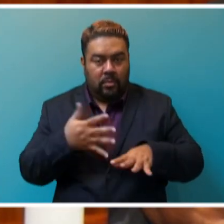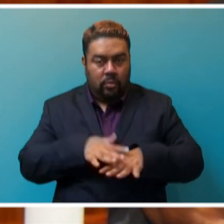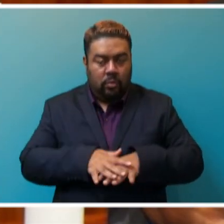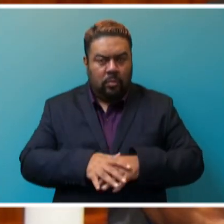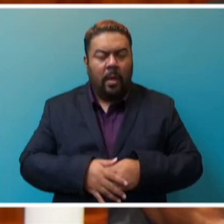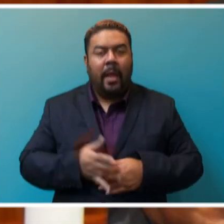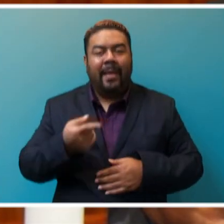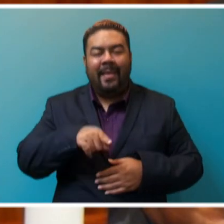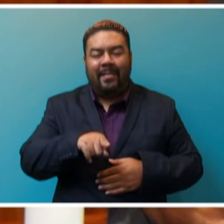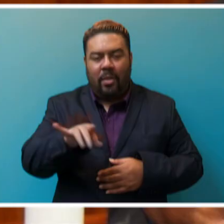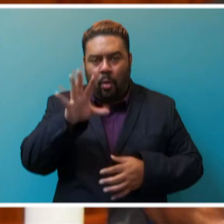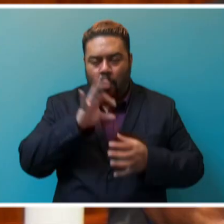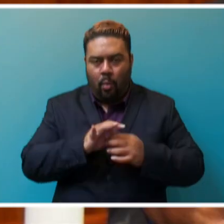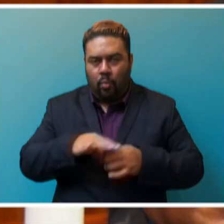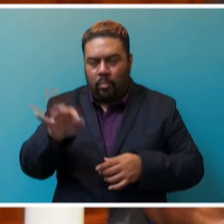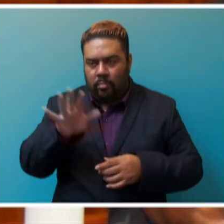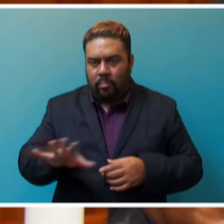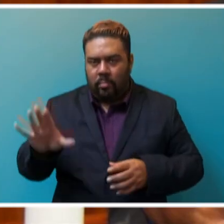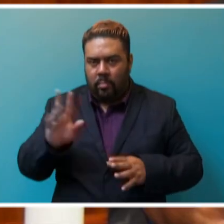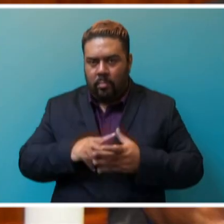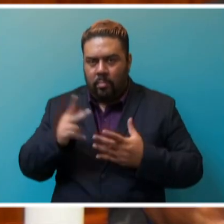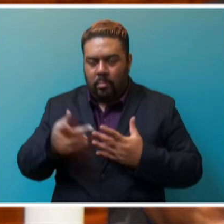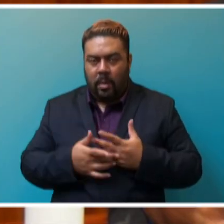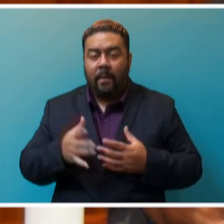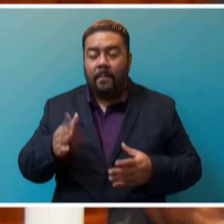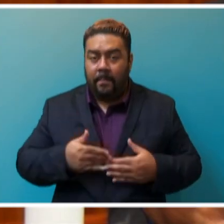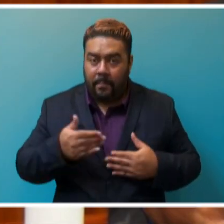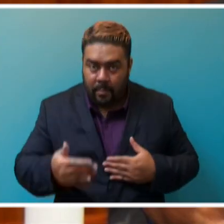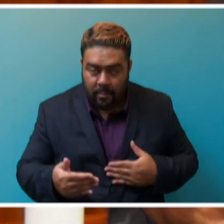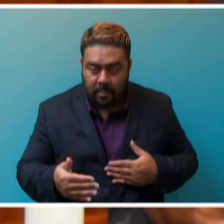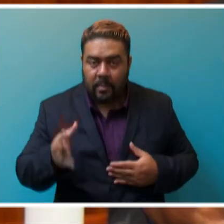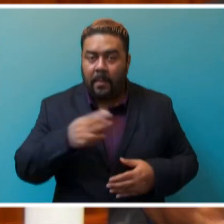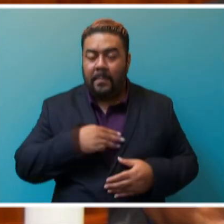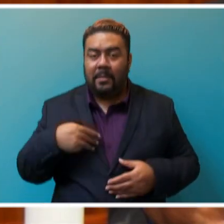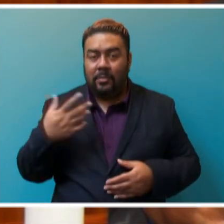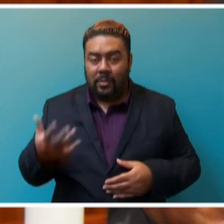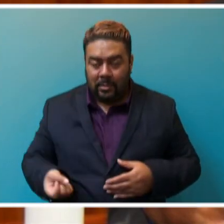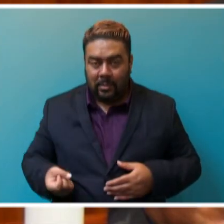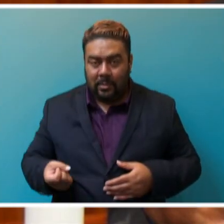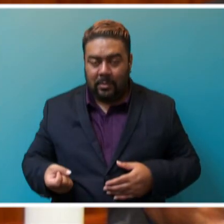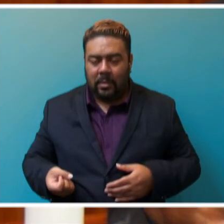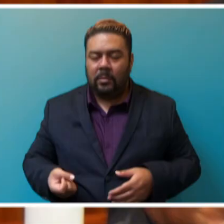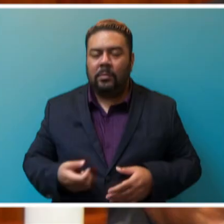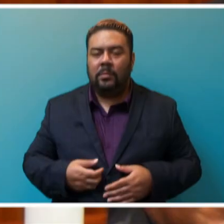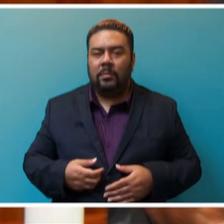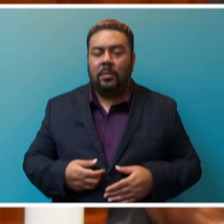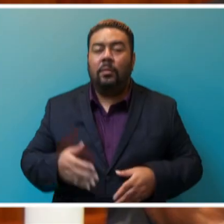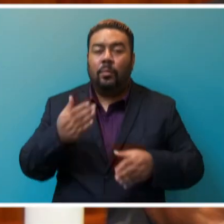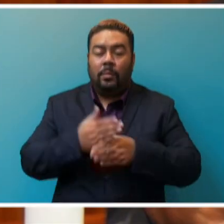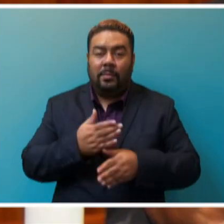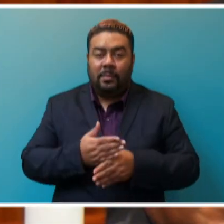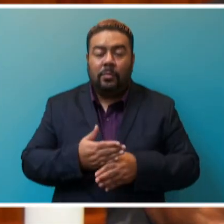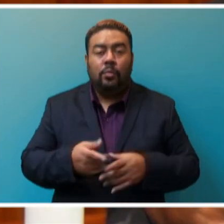their respective agencies. Mr. Speaker, sir, furthermore, the ministry has initiated work to